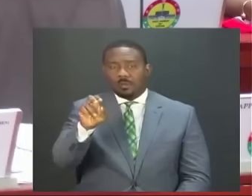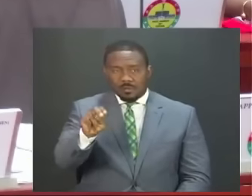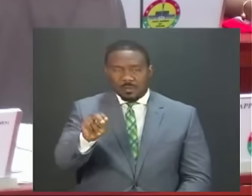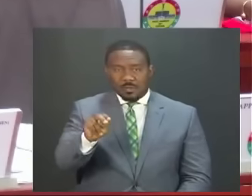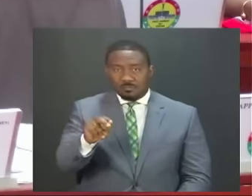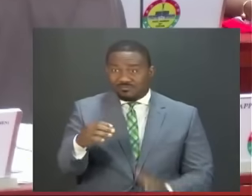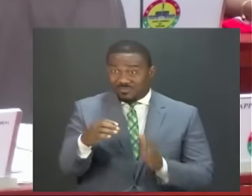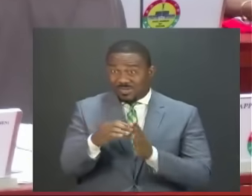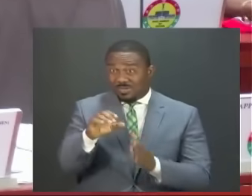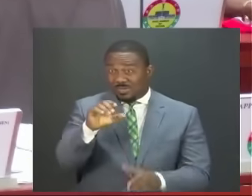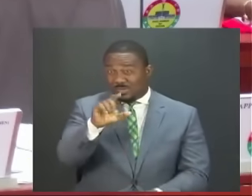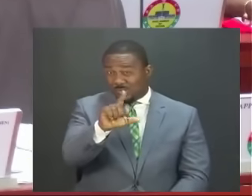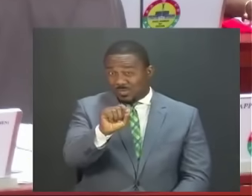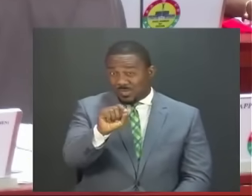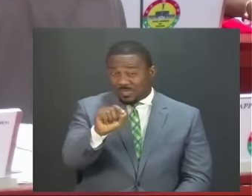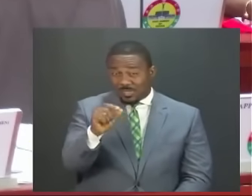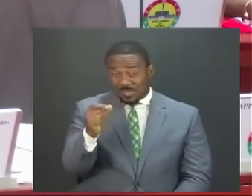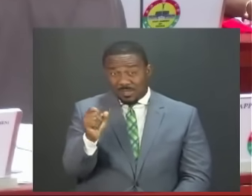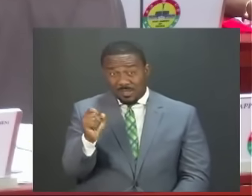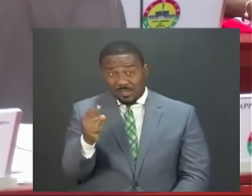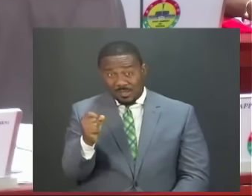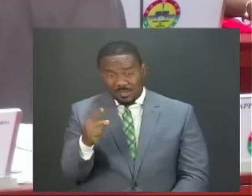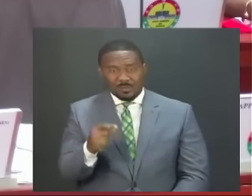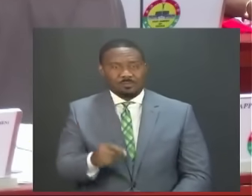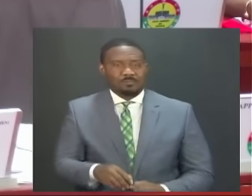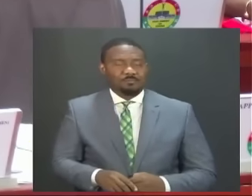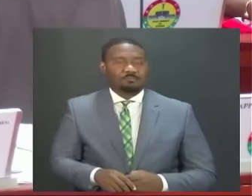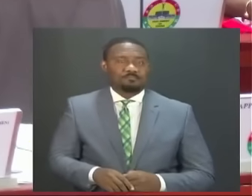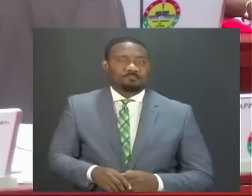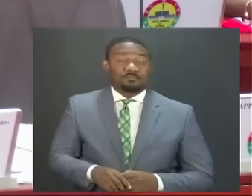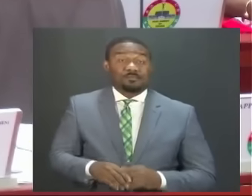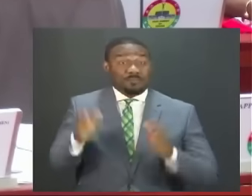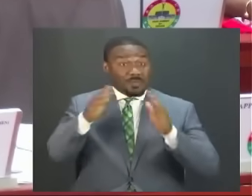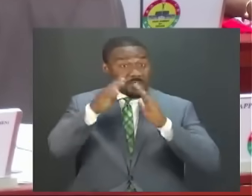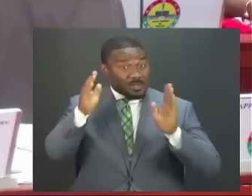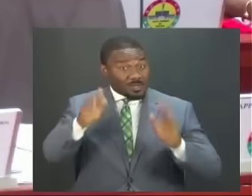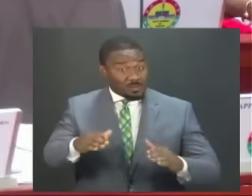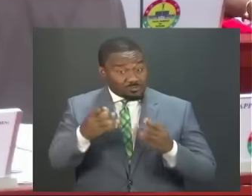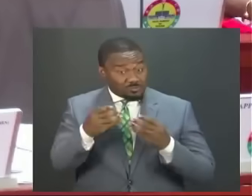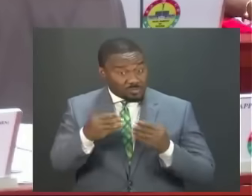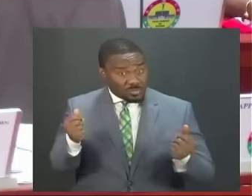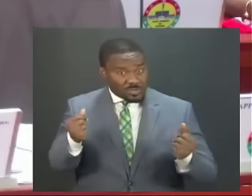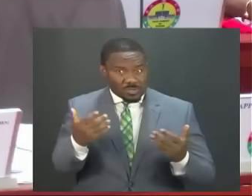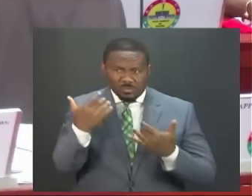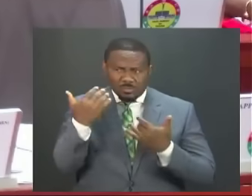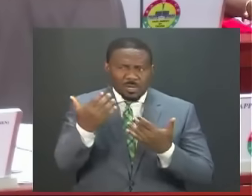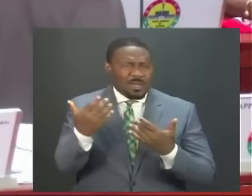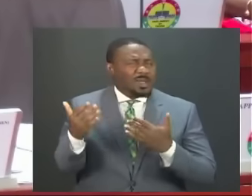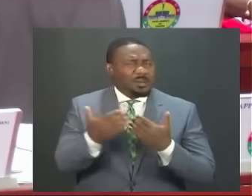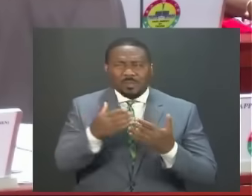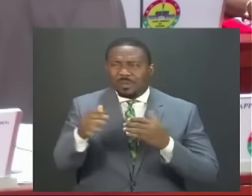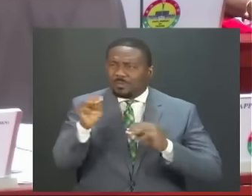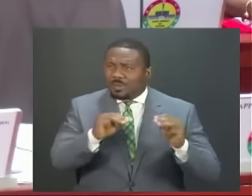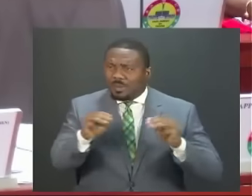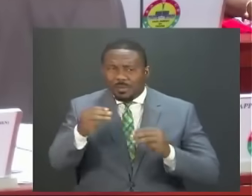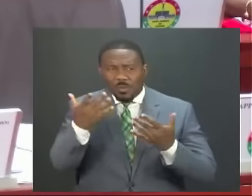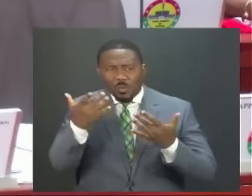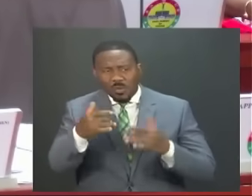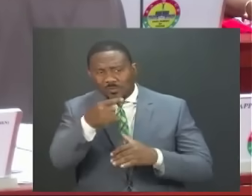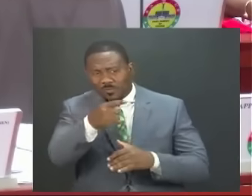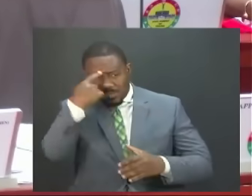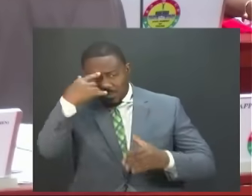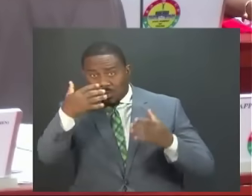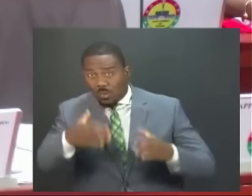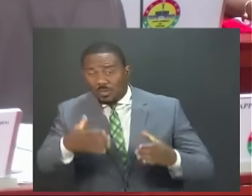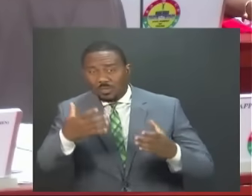quote, "The House has resolved that no matter awaiting adjudication by a court of law